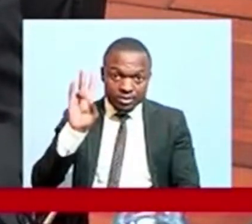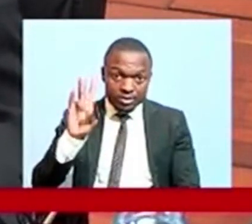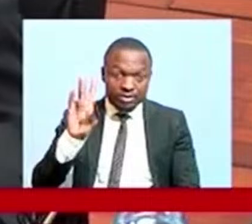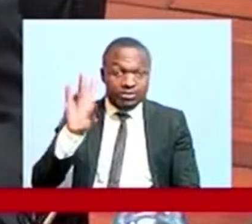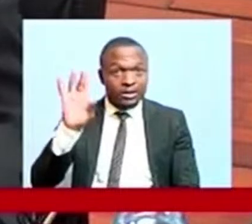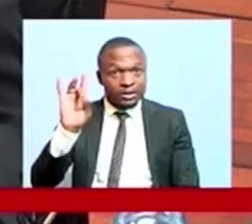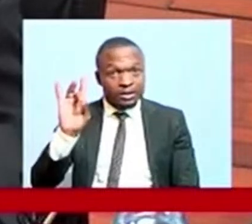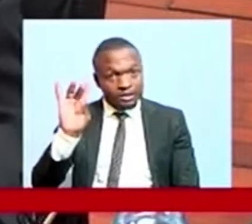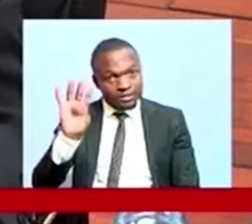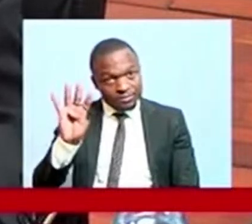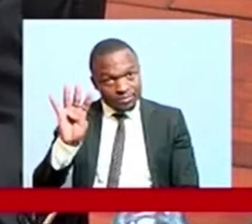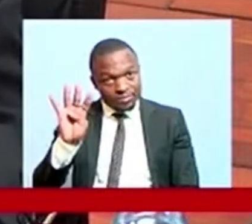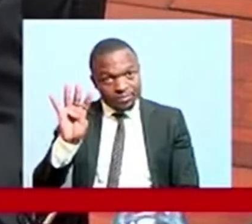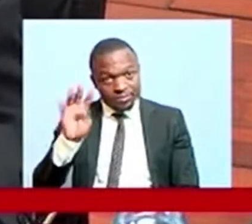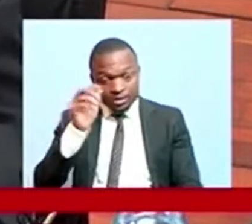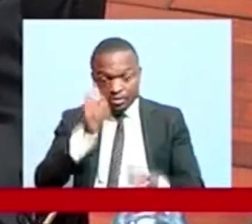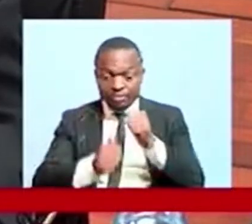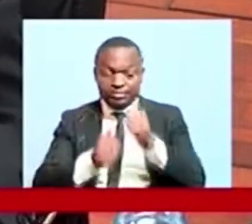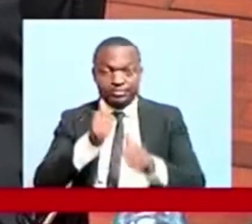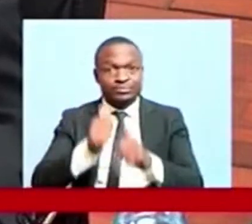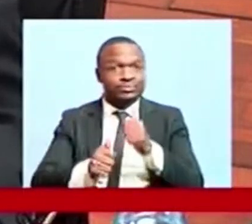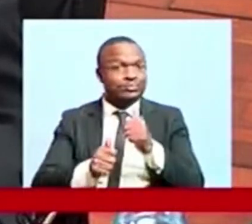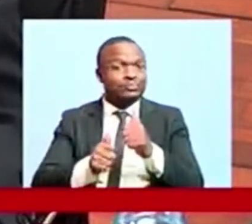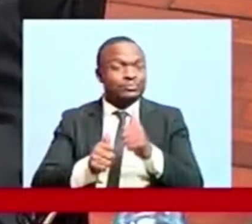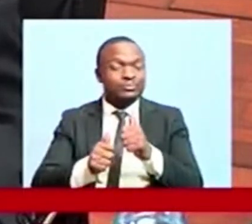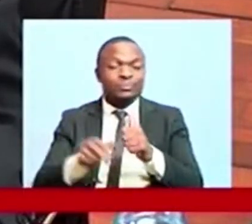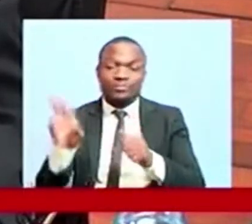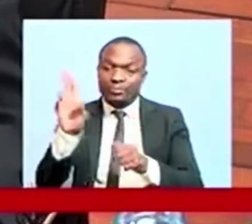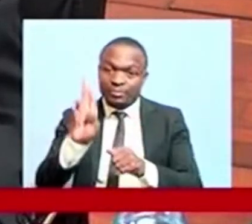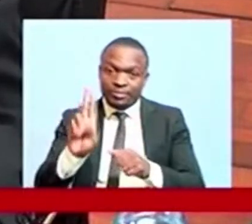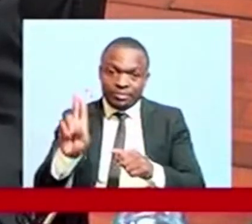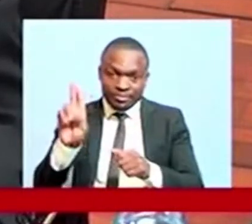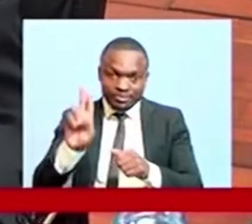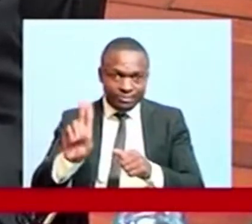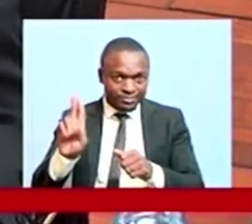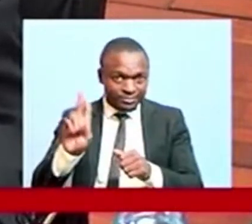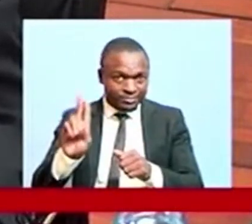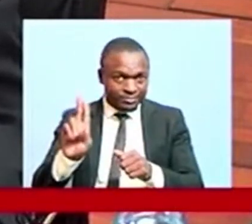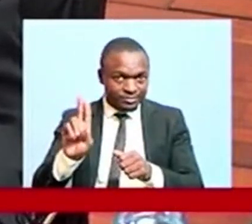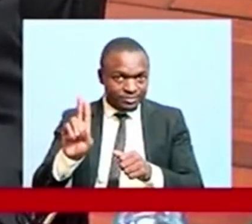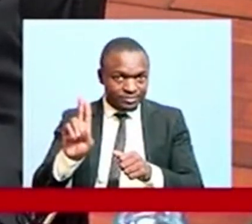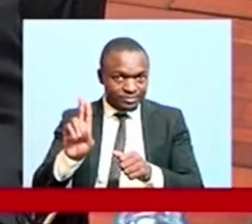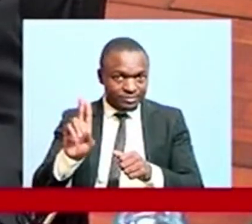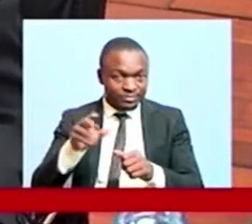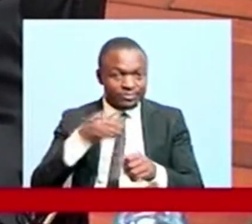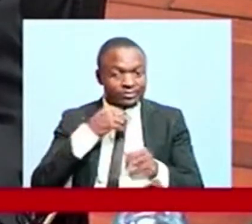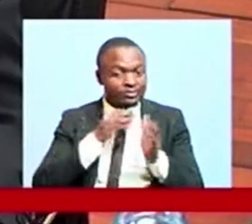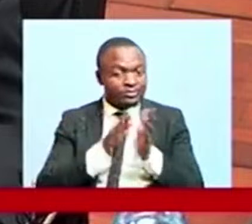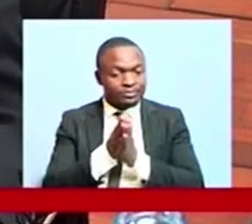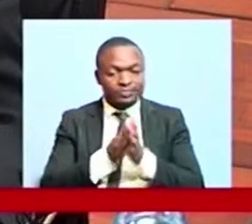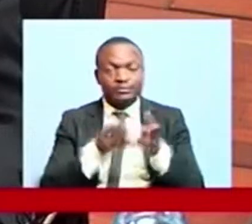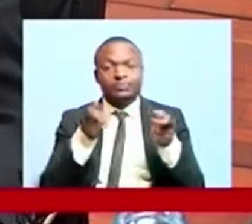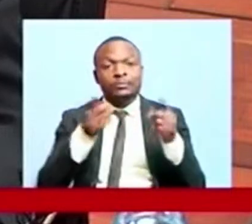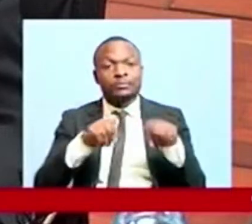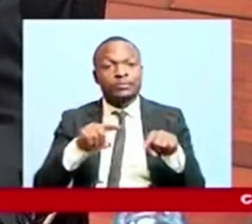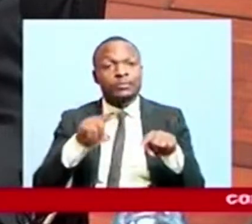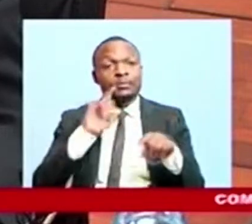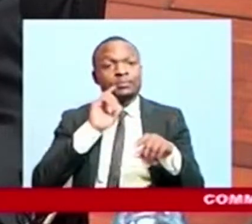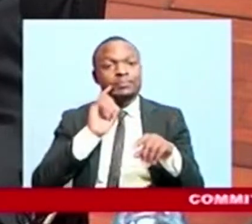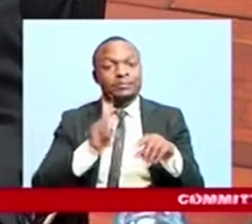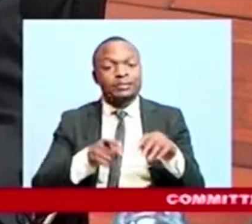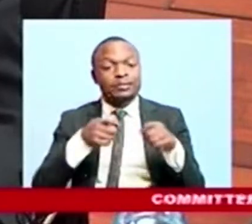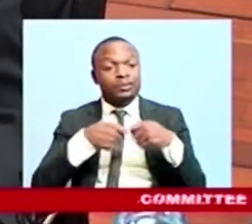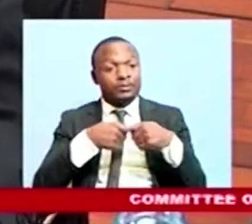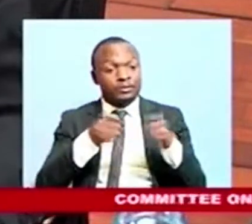154,784. That was used as interest when they were supposed to have opened the